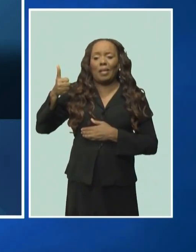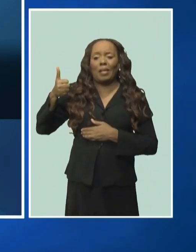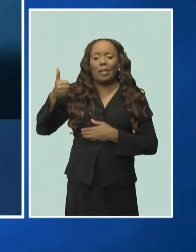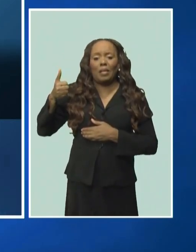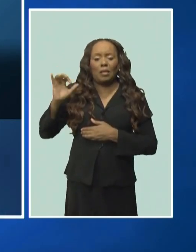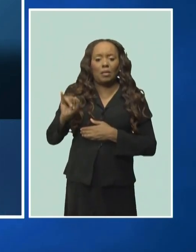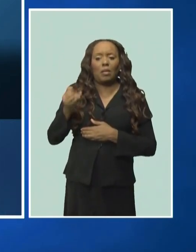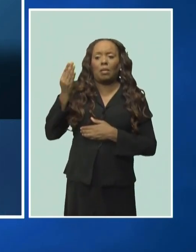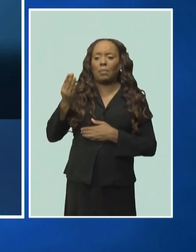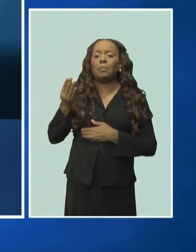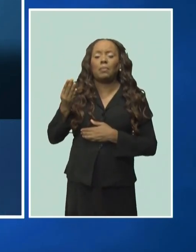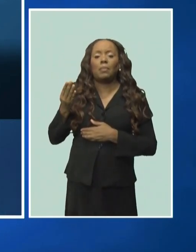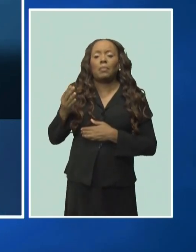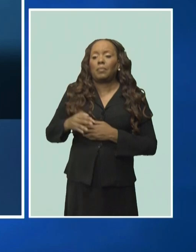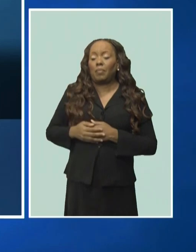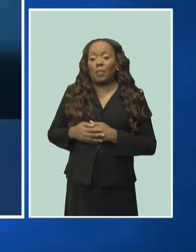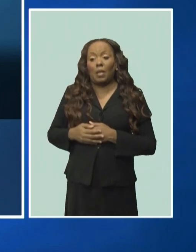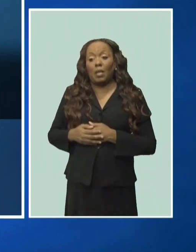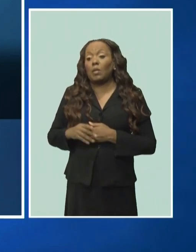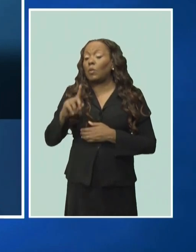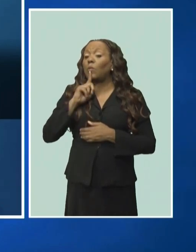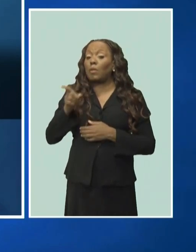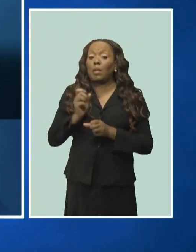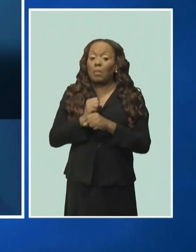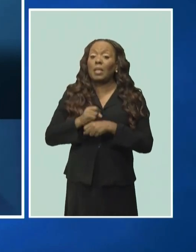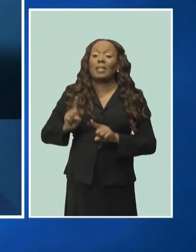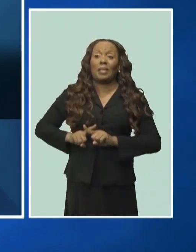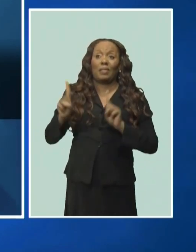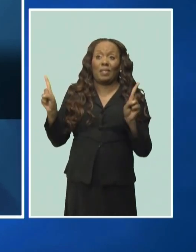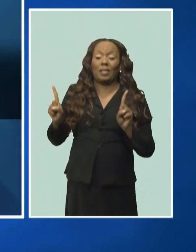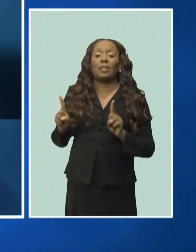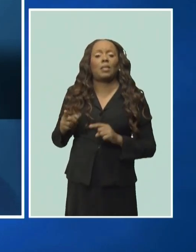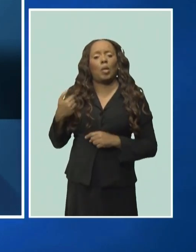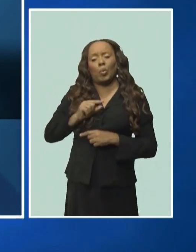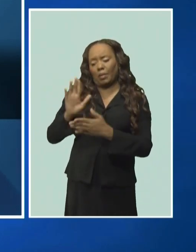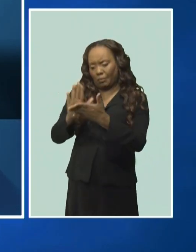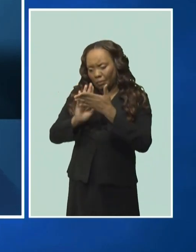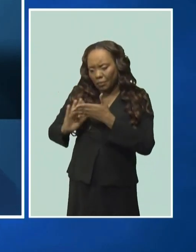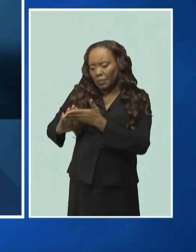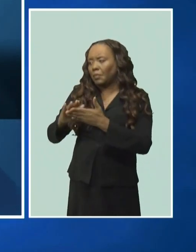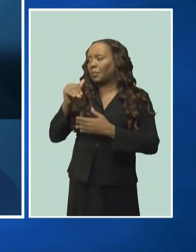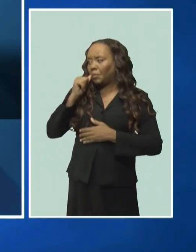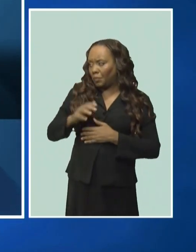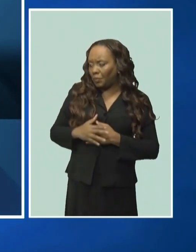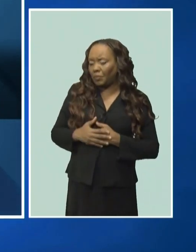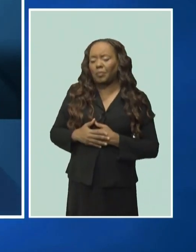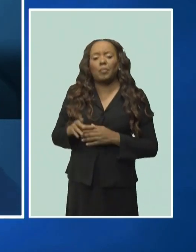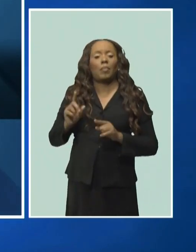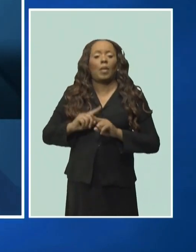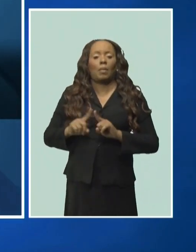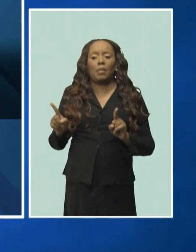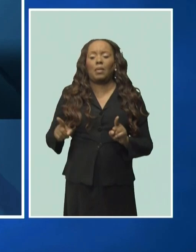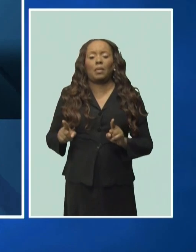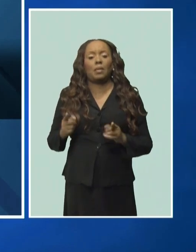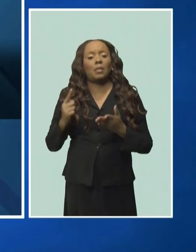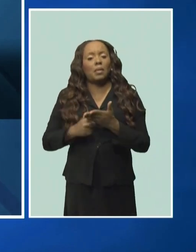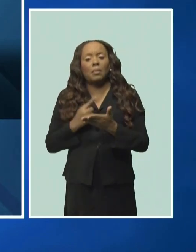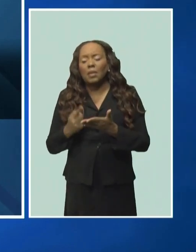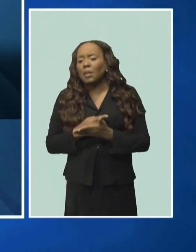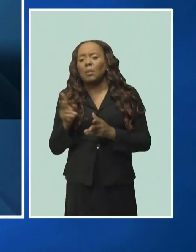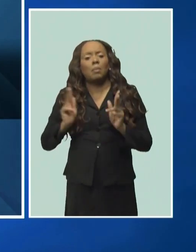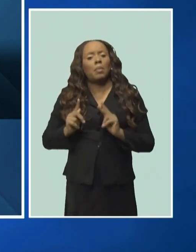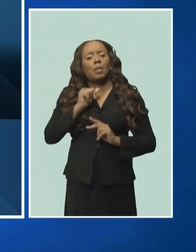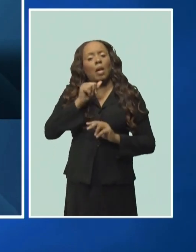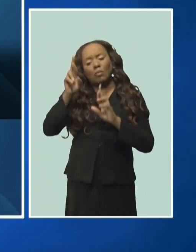difference. They are being recognized and even applauded, but in some quarters our contributions are still undervalued.